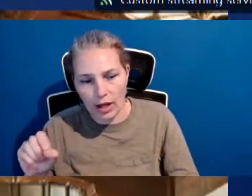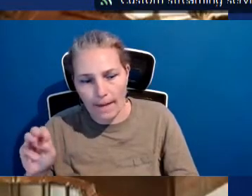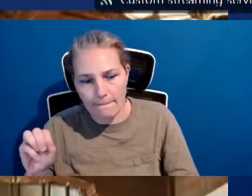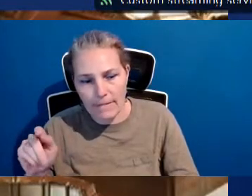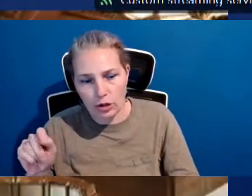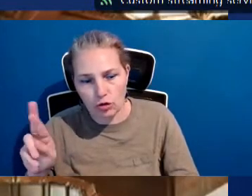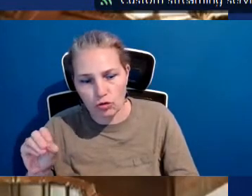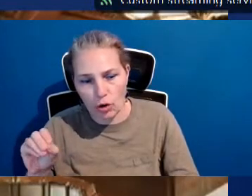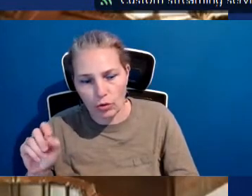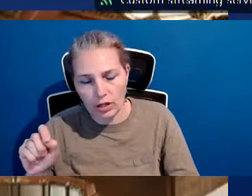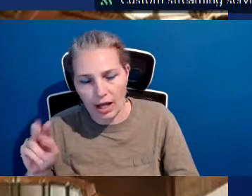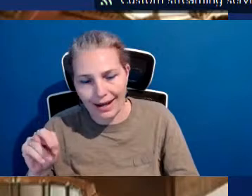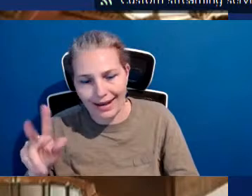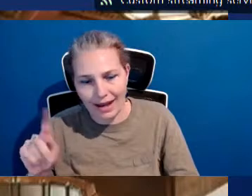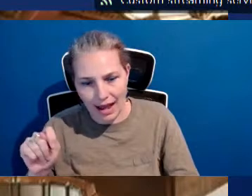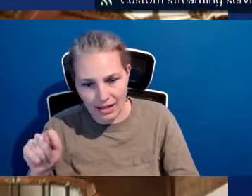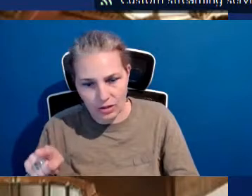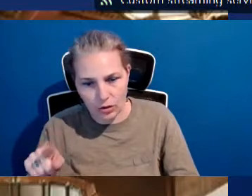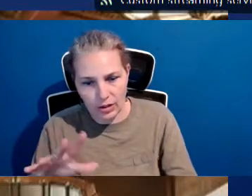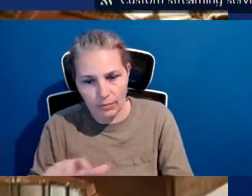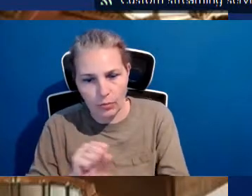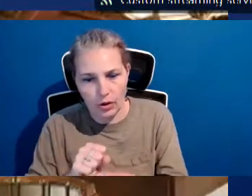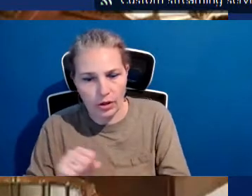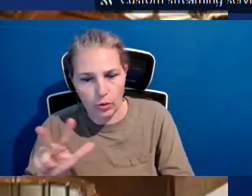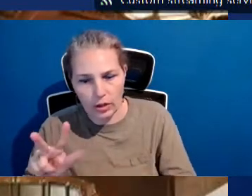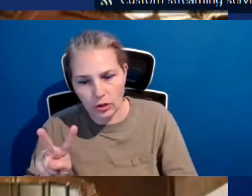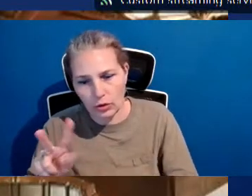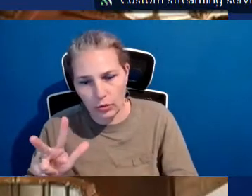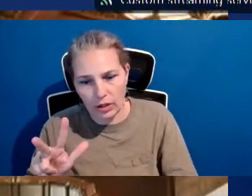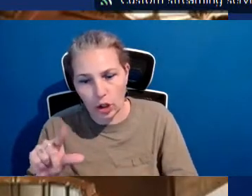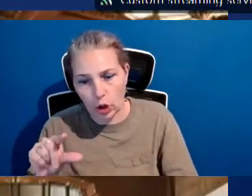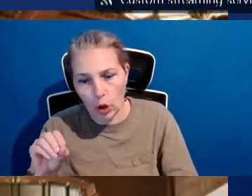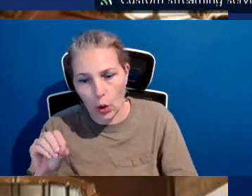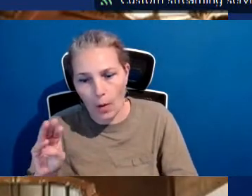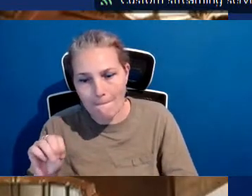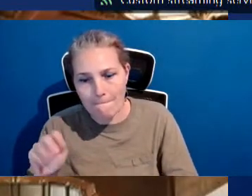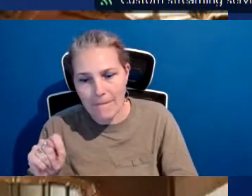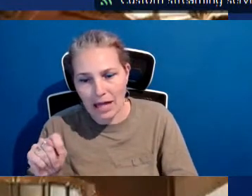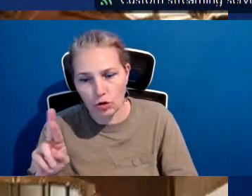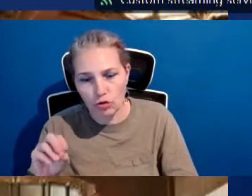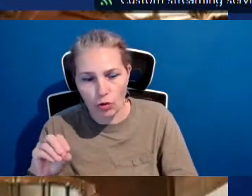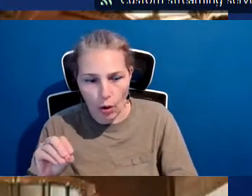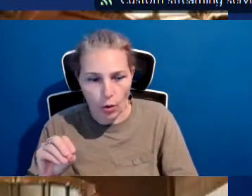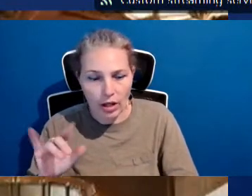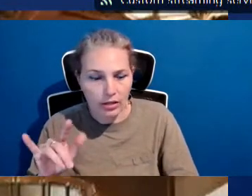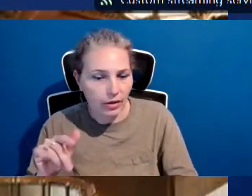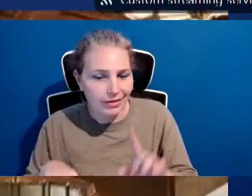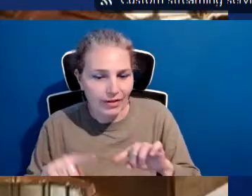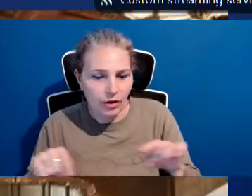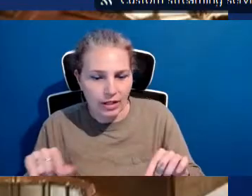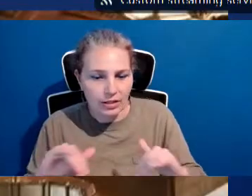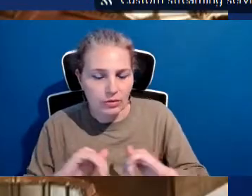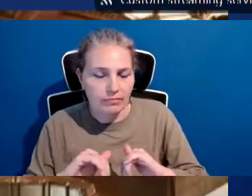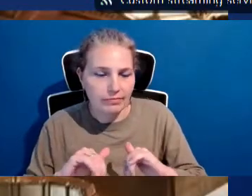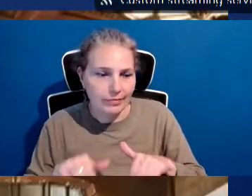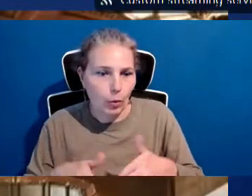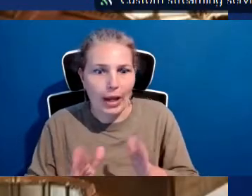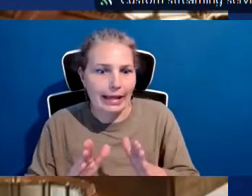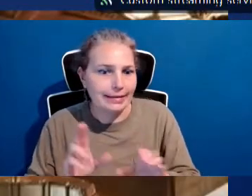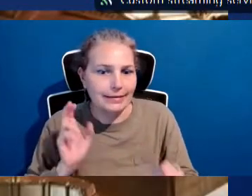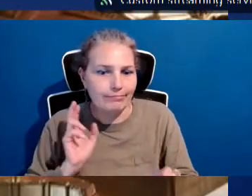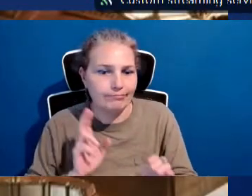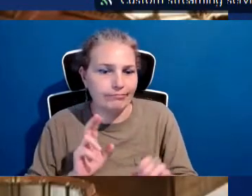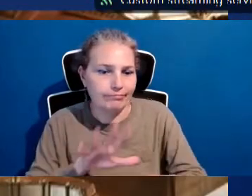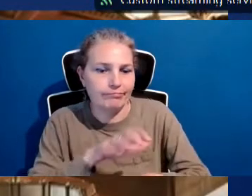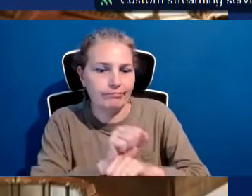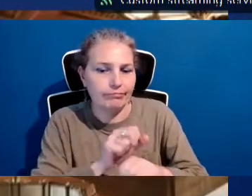where we can help pick you up, you can always call that, or go on the website where you can see where we can